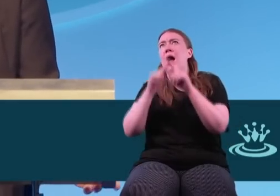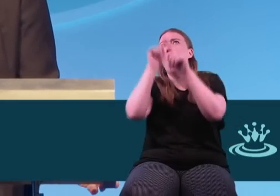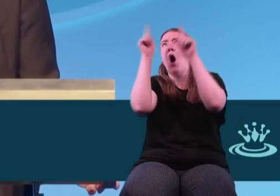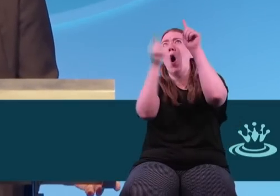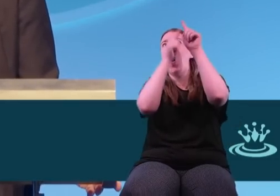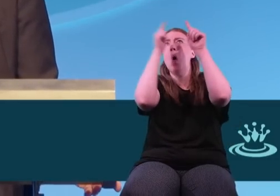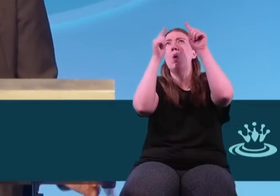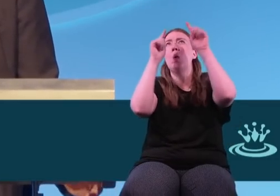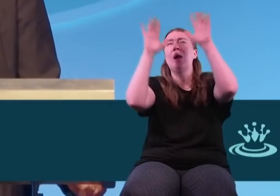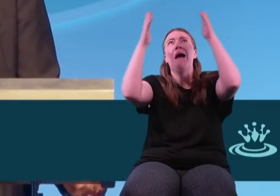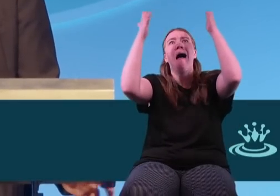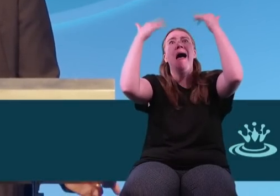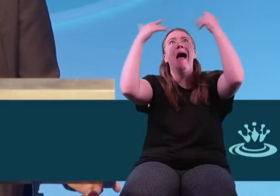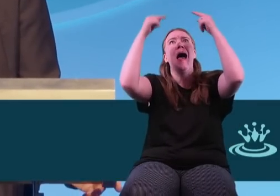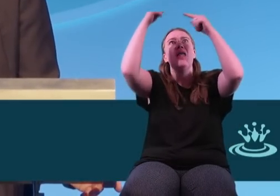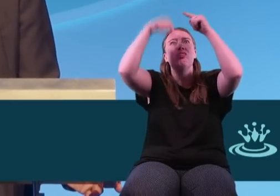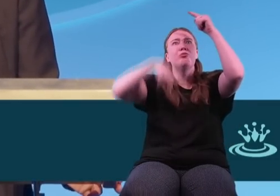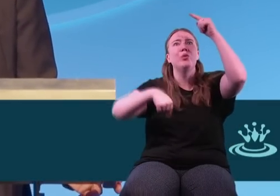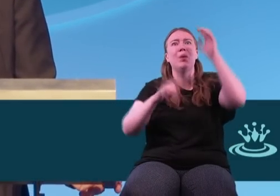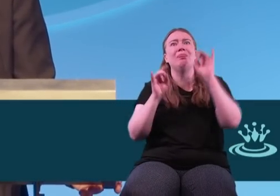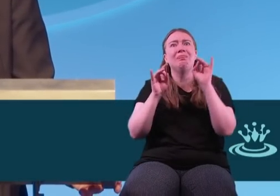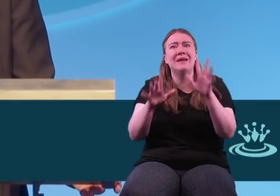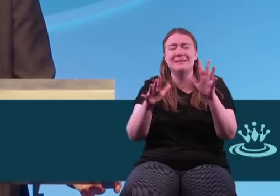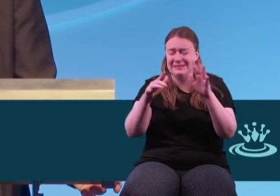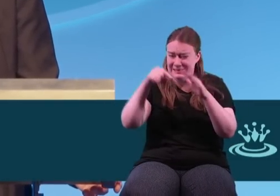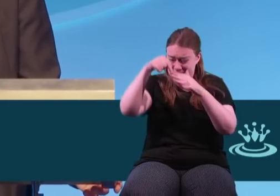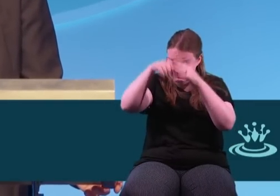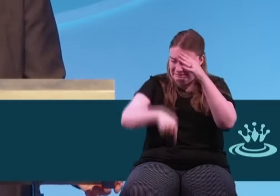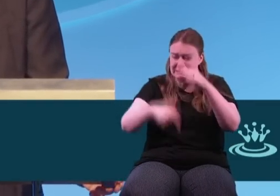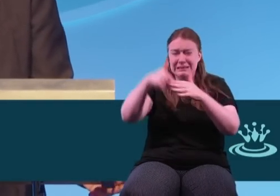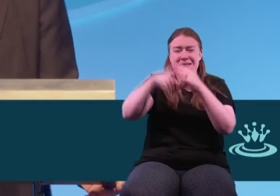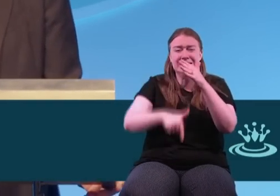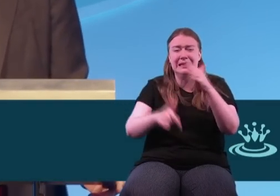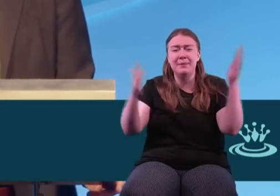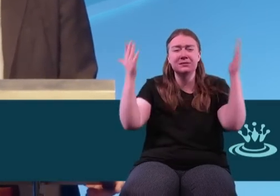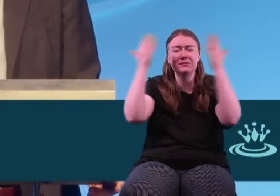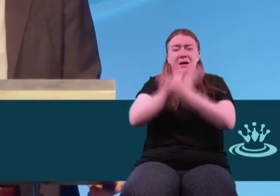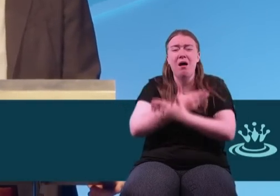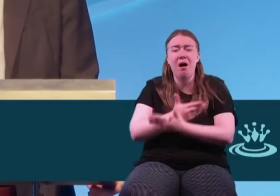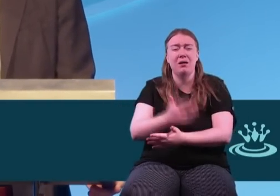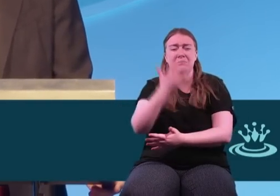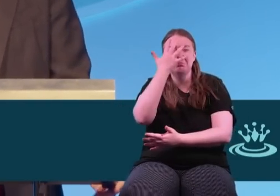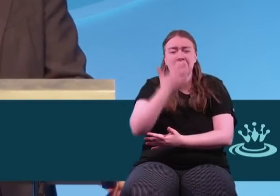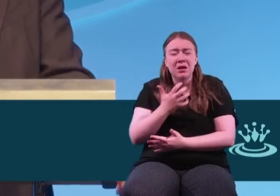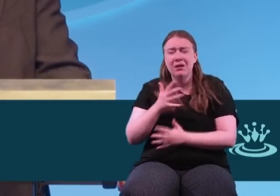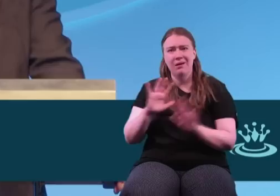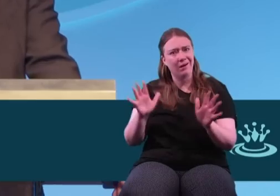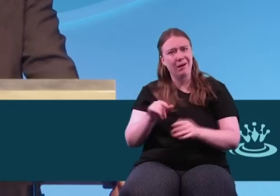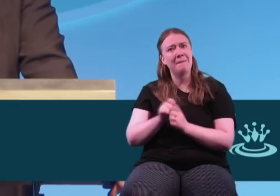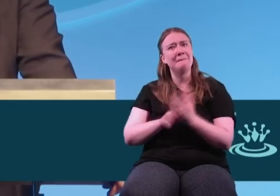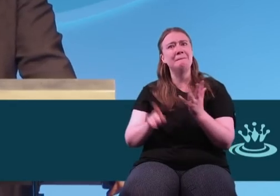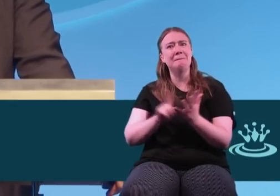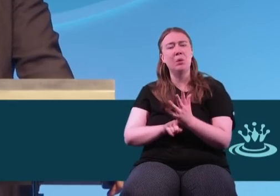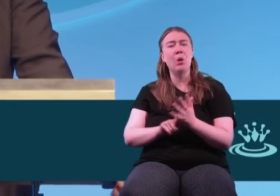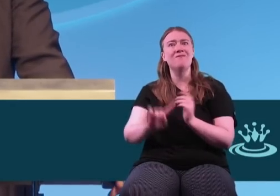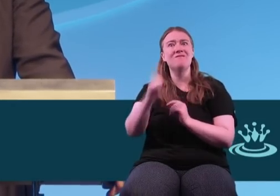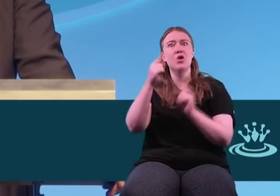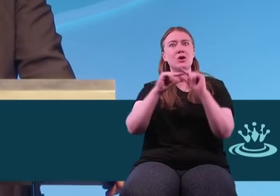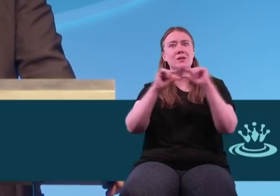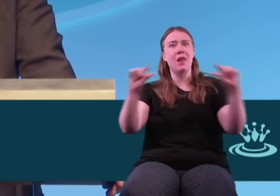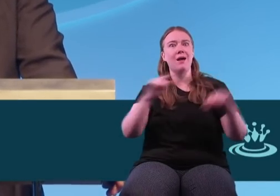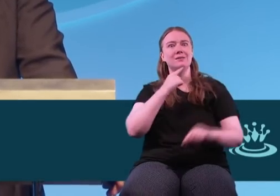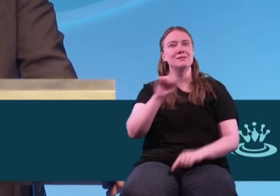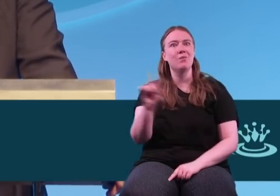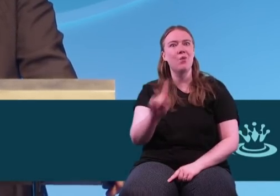any kind of air to be let in and for light to be enjoyed. Nevertheless, his opening line is, I thank